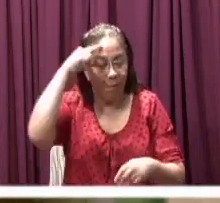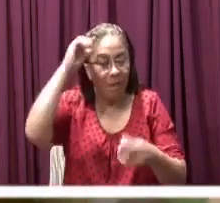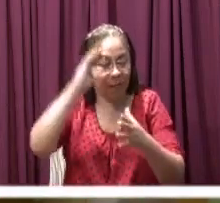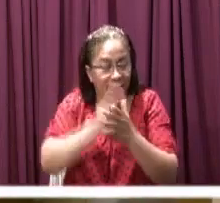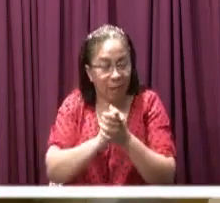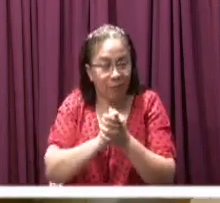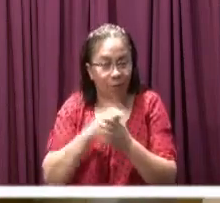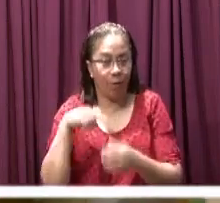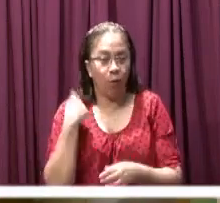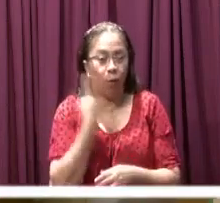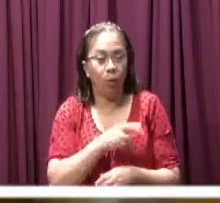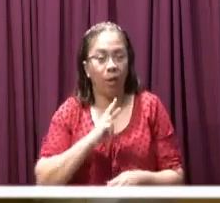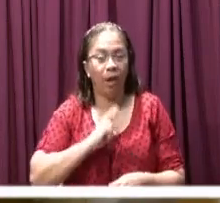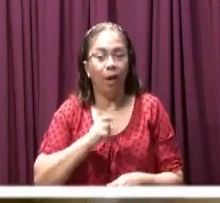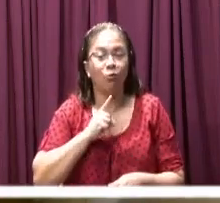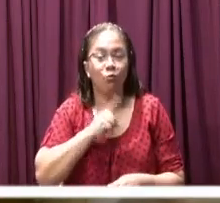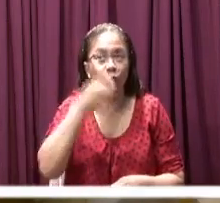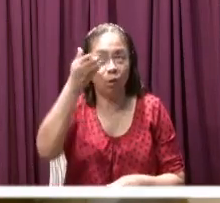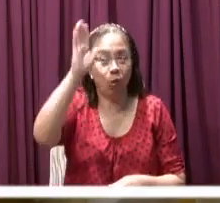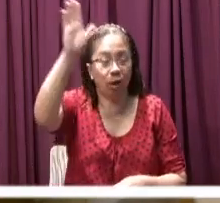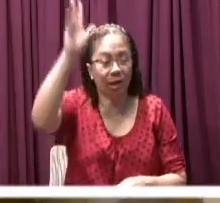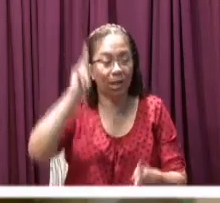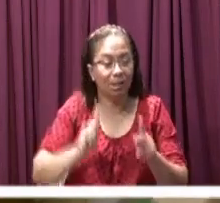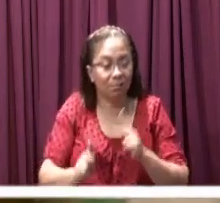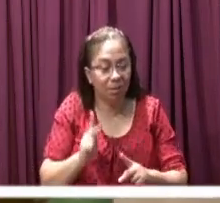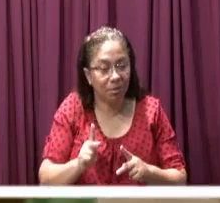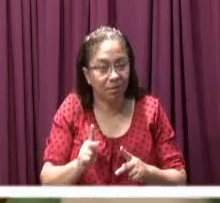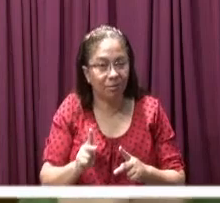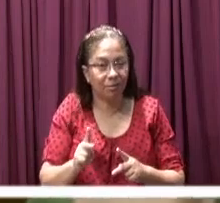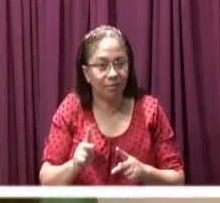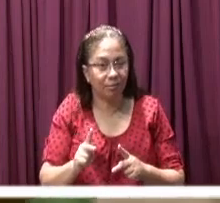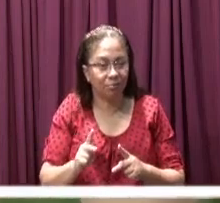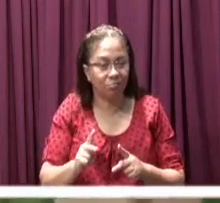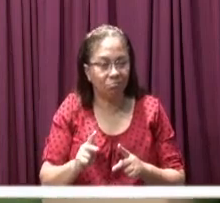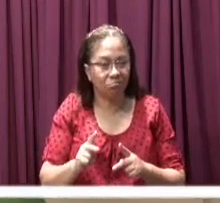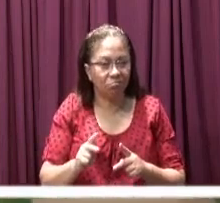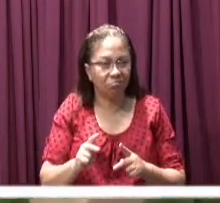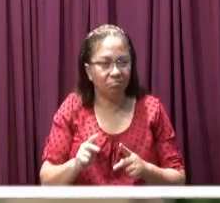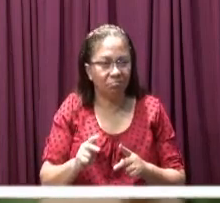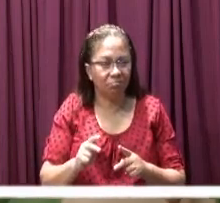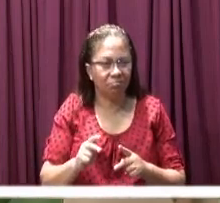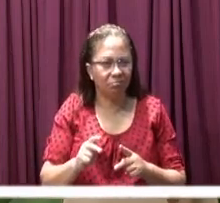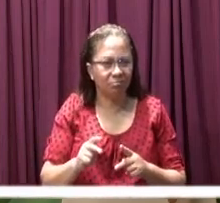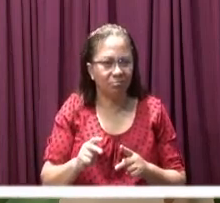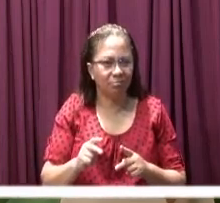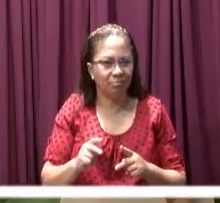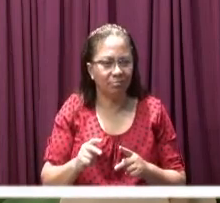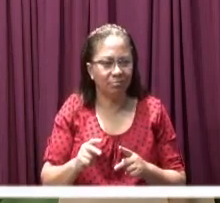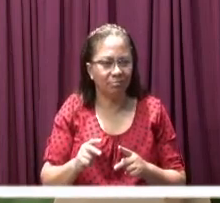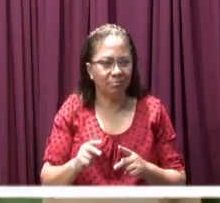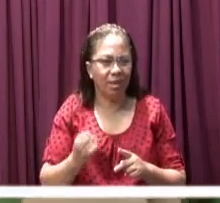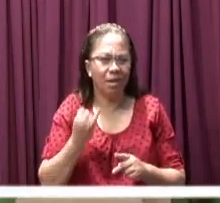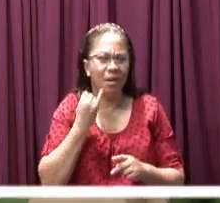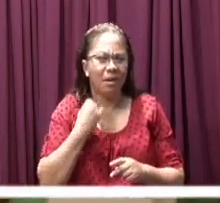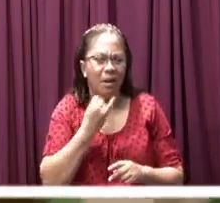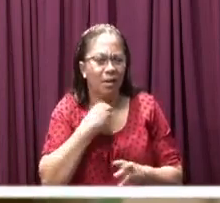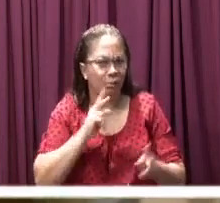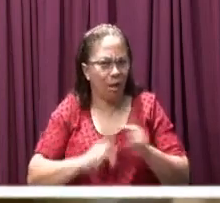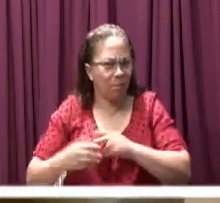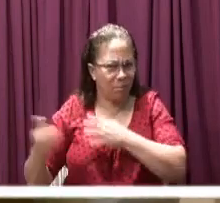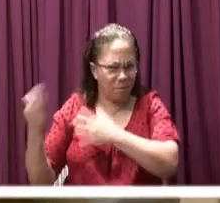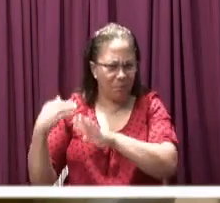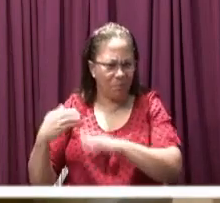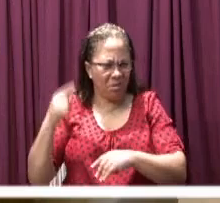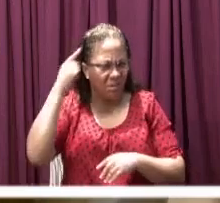God's people, and this is what happened to Israel. Oh, so we are God's people, we could do anything we want. You know the problem